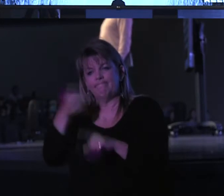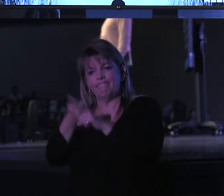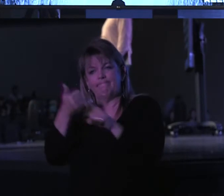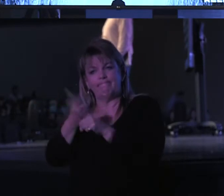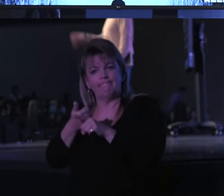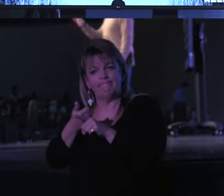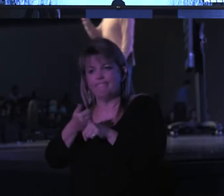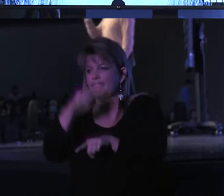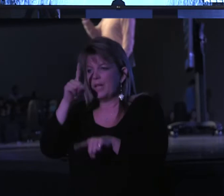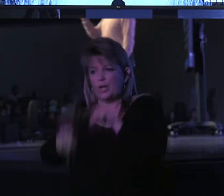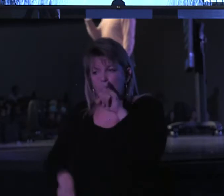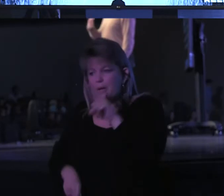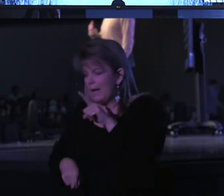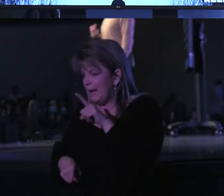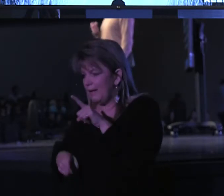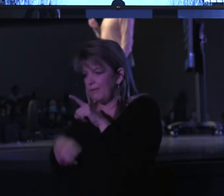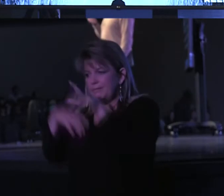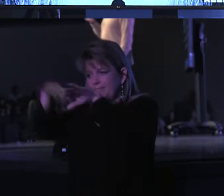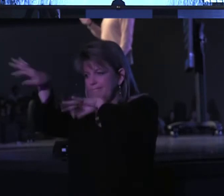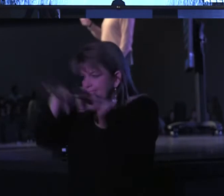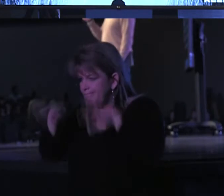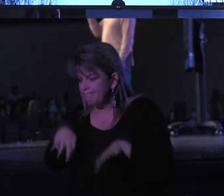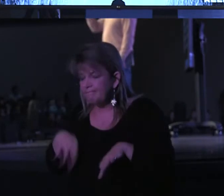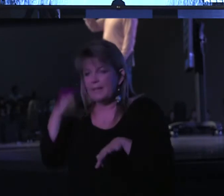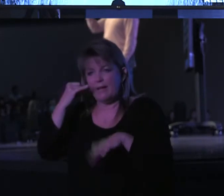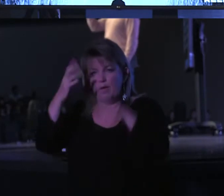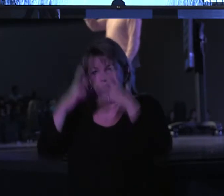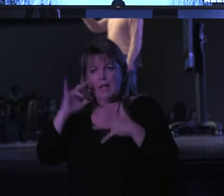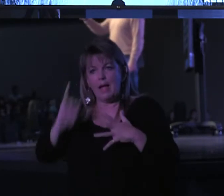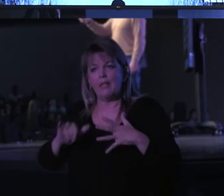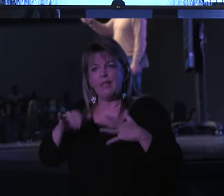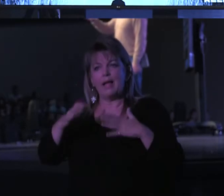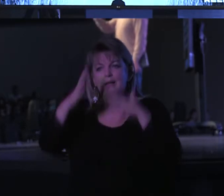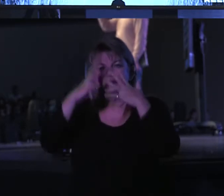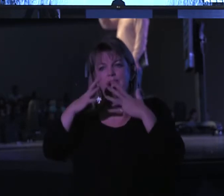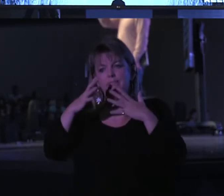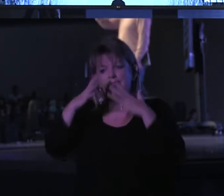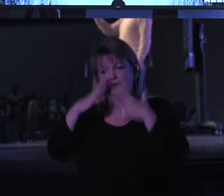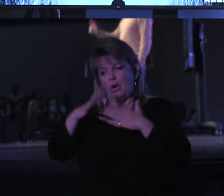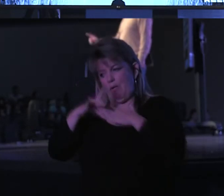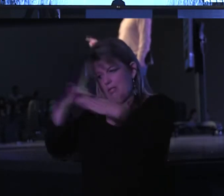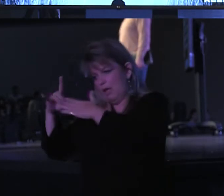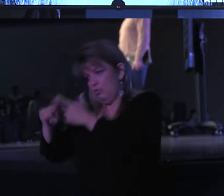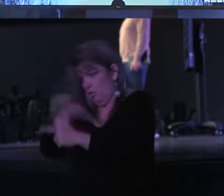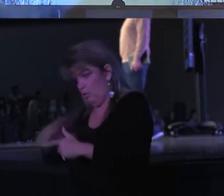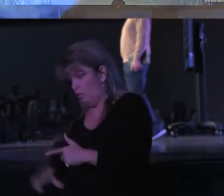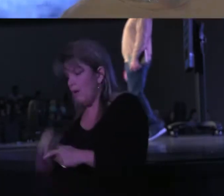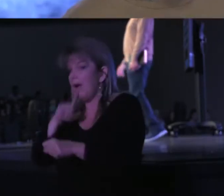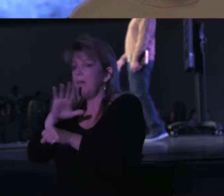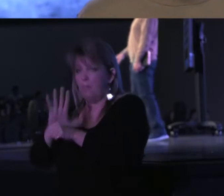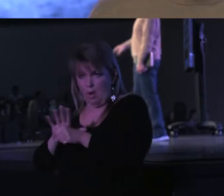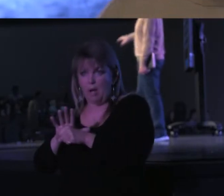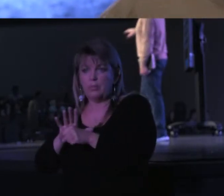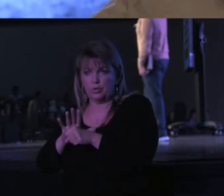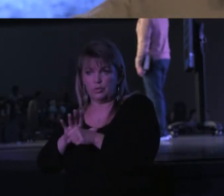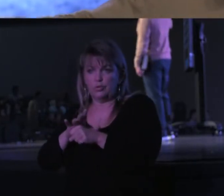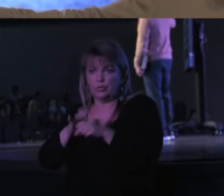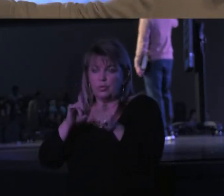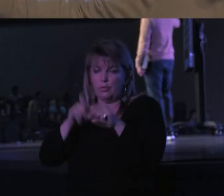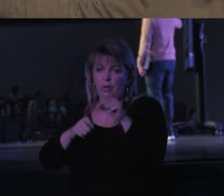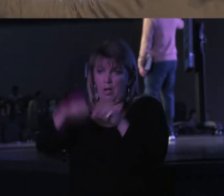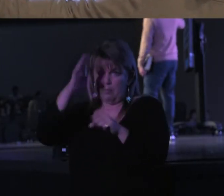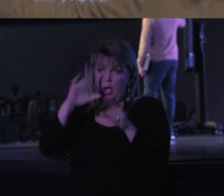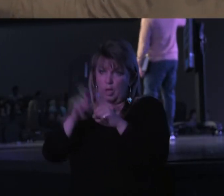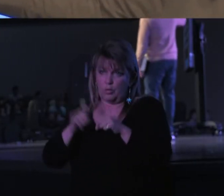even articulate? If you will allow that sorrow to lead you to the Lord, I promise you on the authority of God's word, one